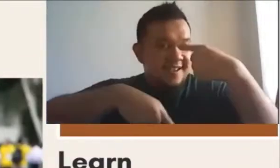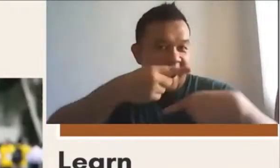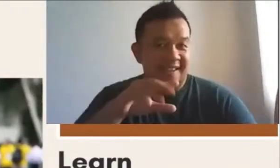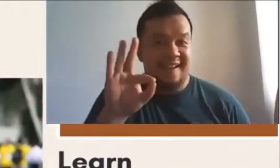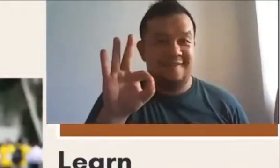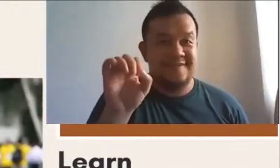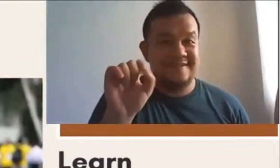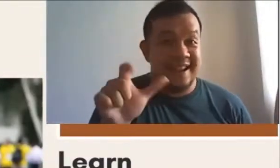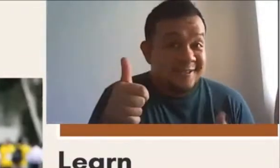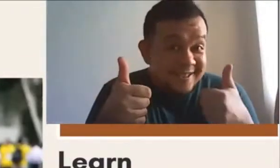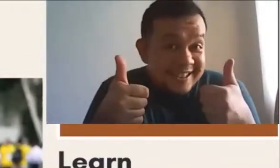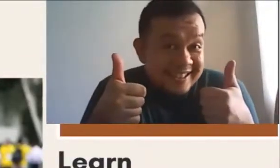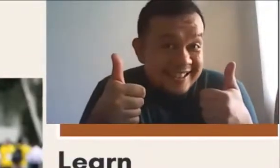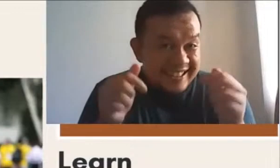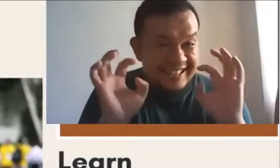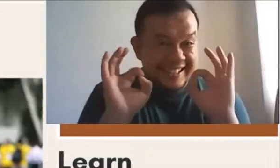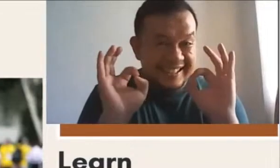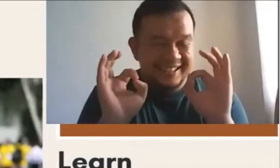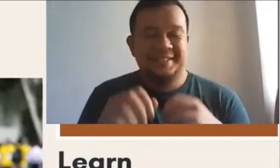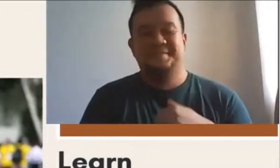Okay, so the first one is hi.